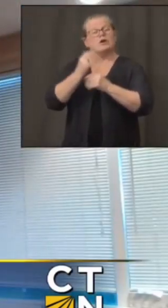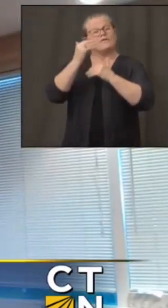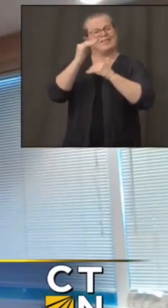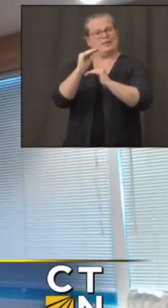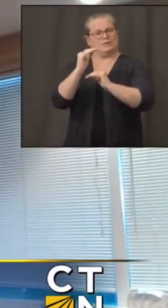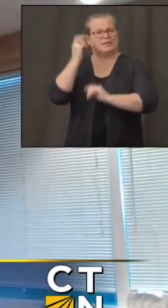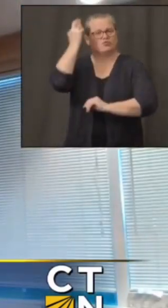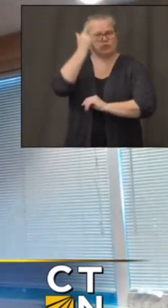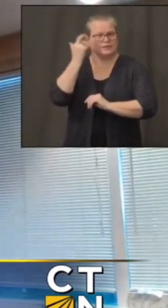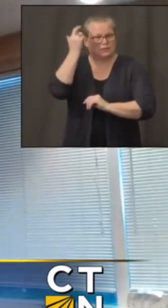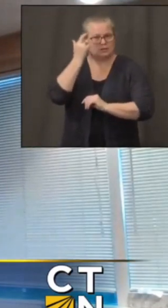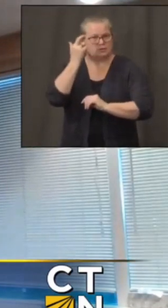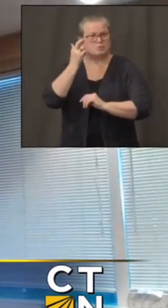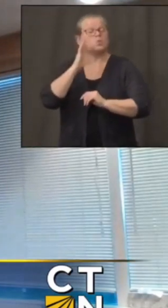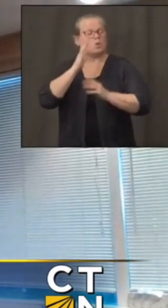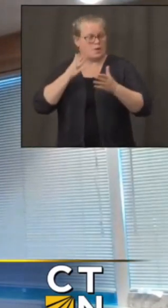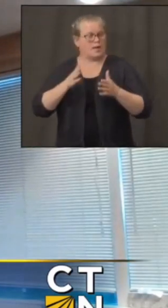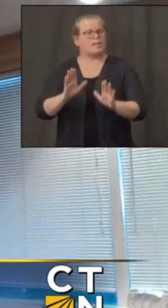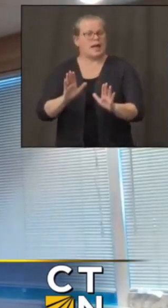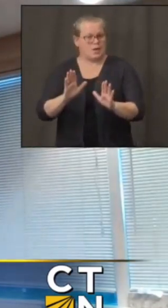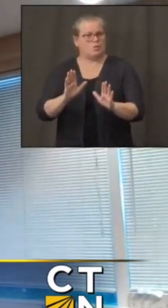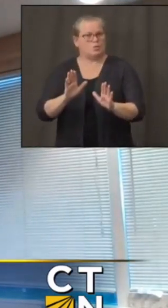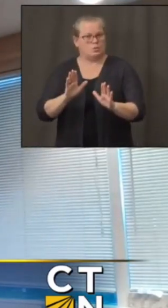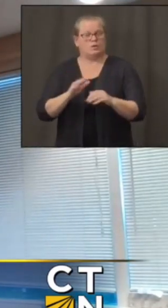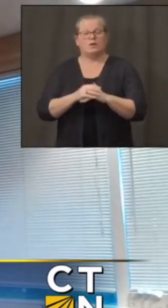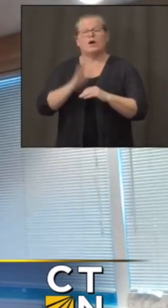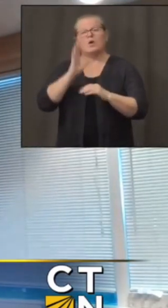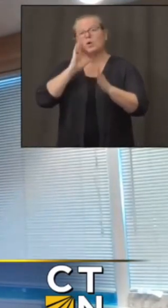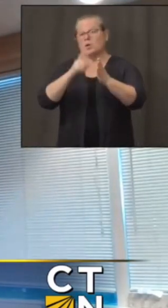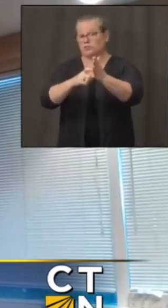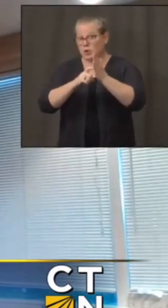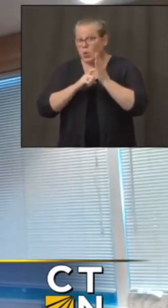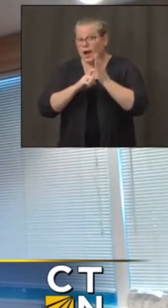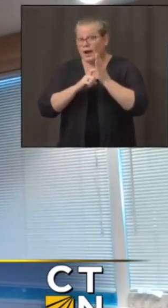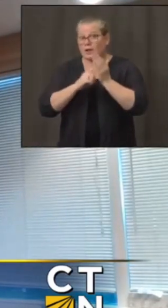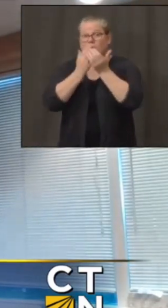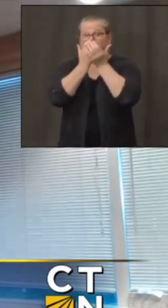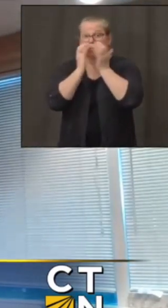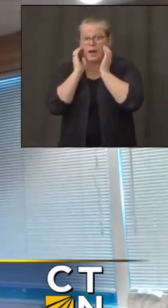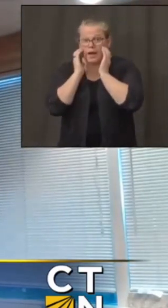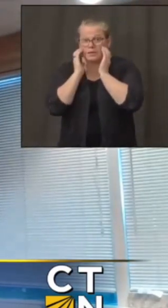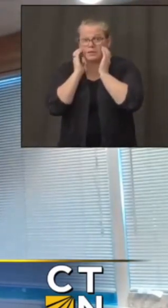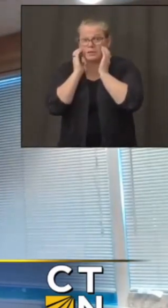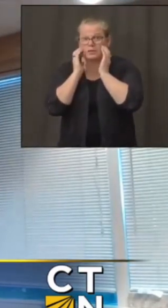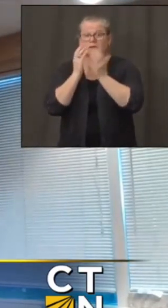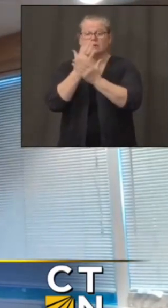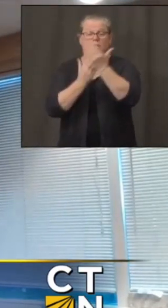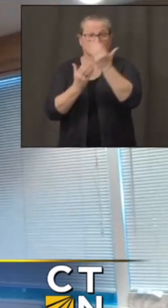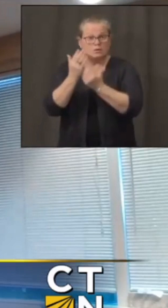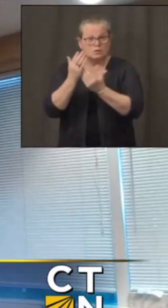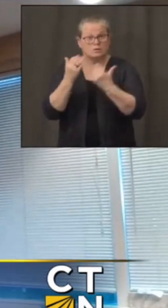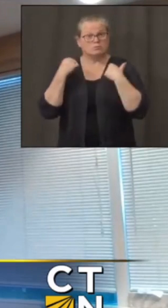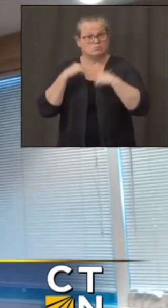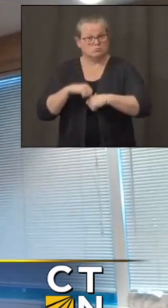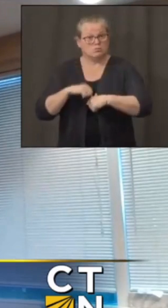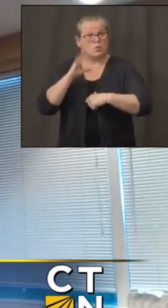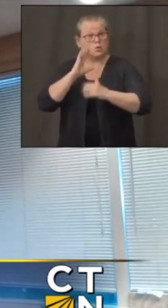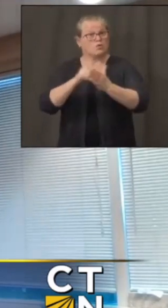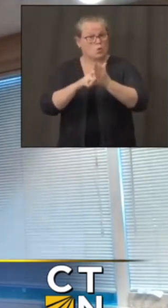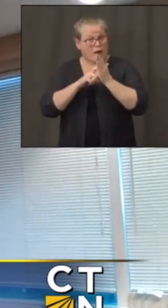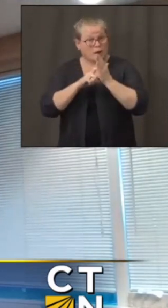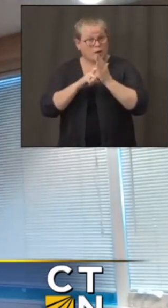will be allowed. There will be a requirement for personal protective equipment, for symptom screening of the